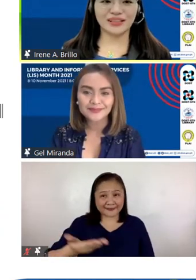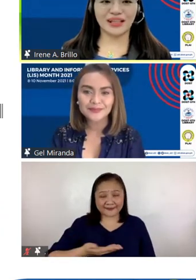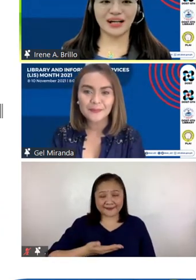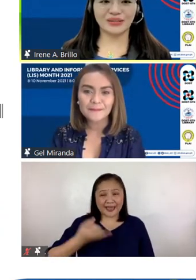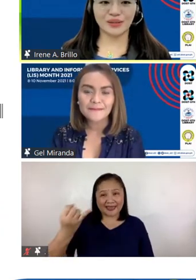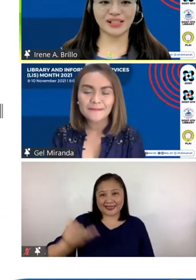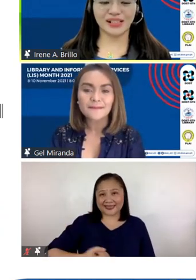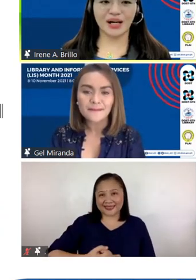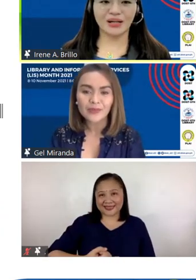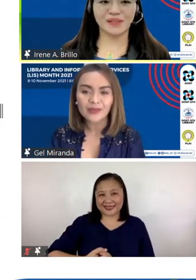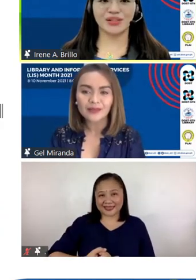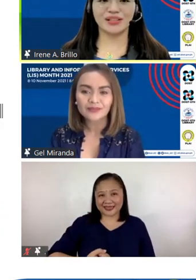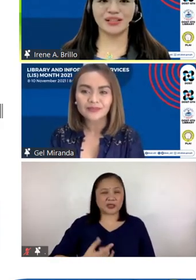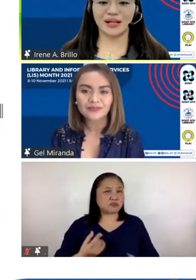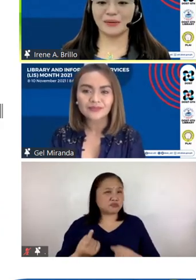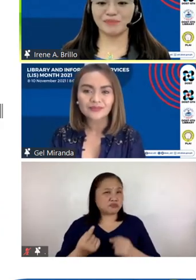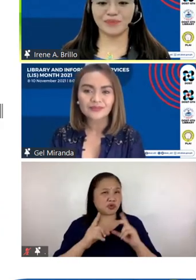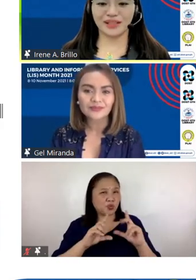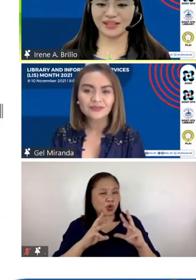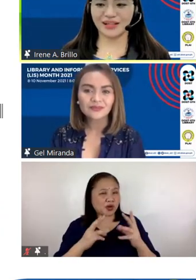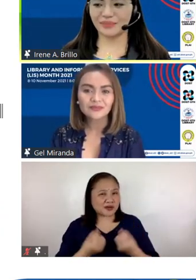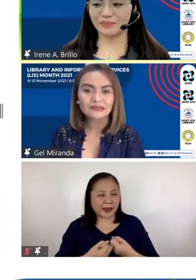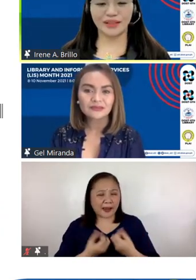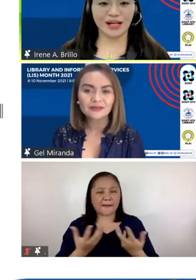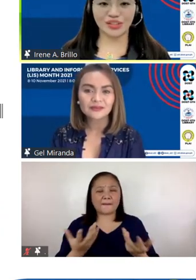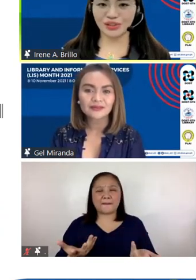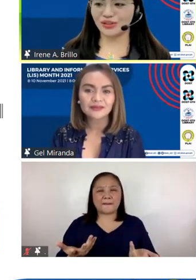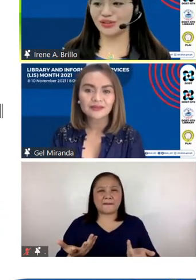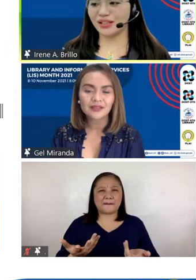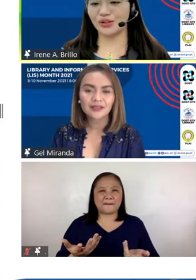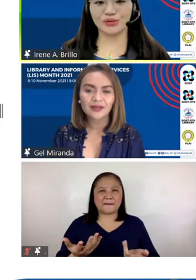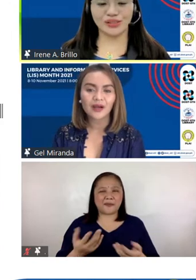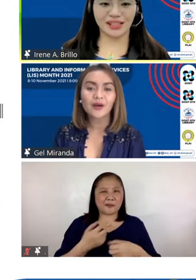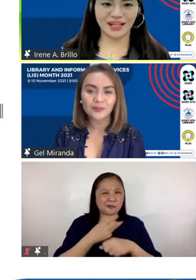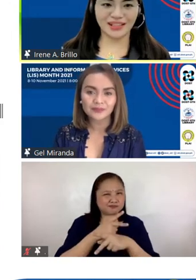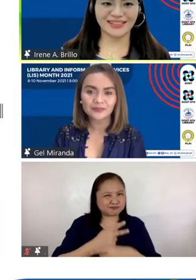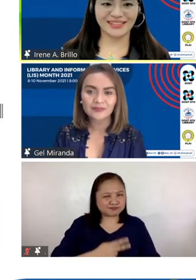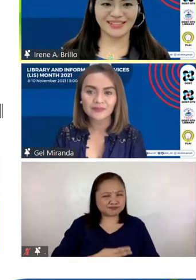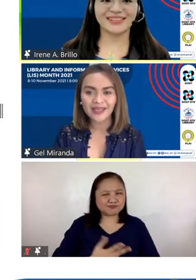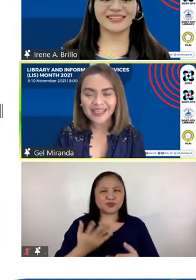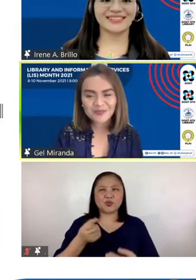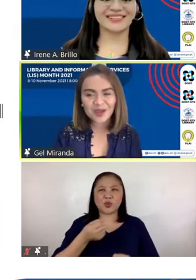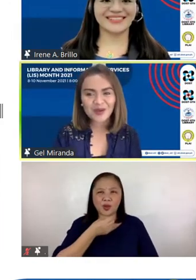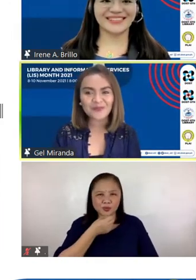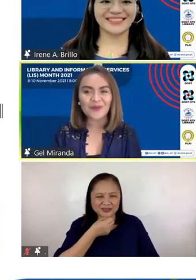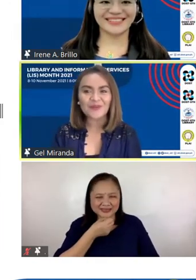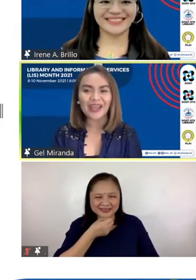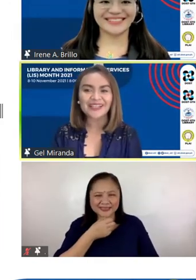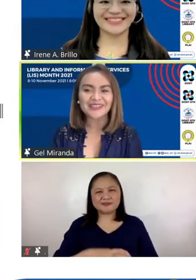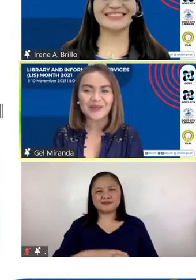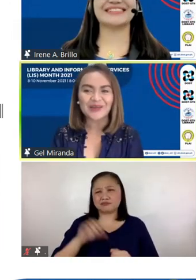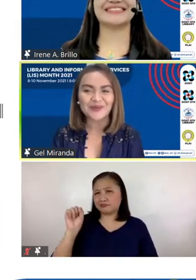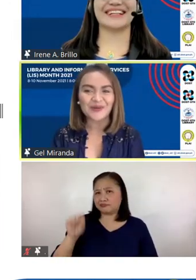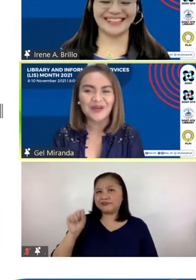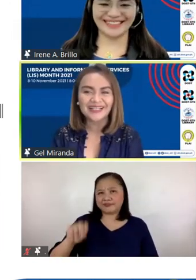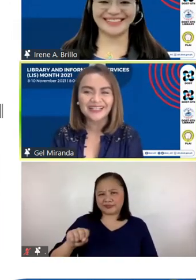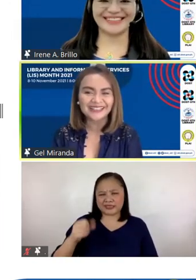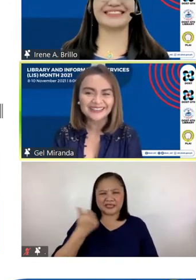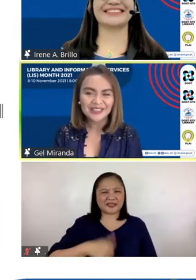to conduct workshops on production or hosting? Oh. Yes, ma'am. Opo, anytime